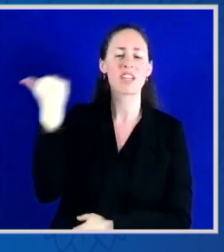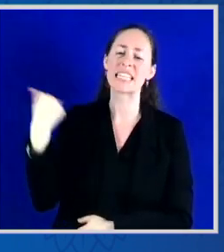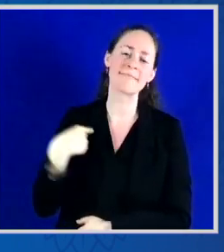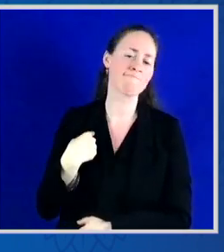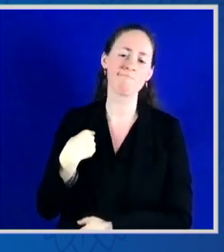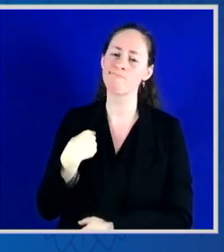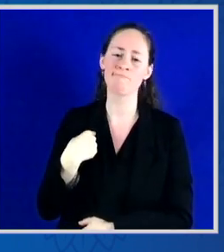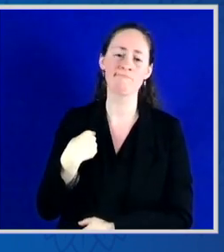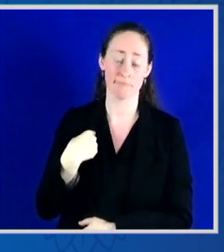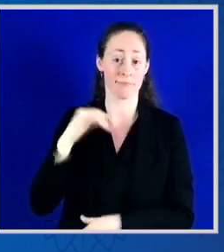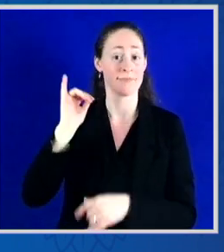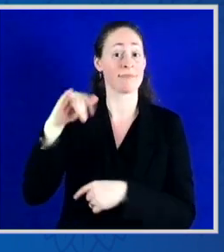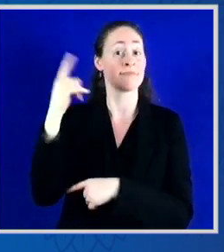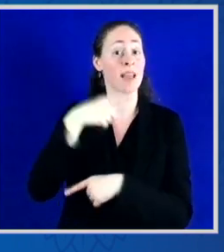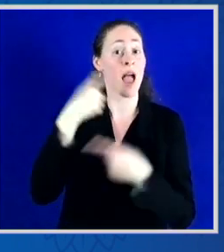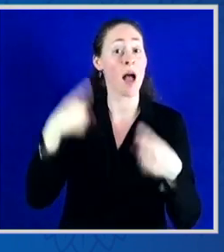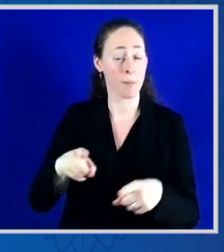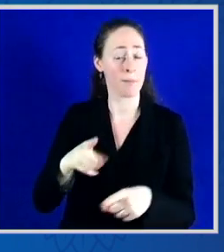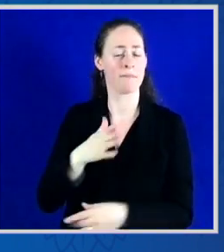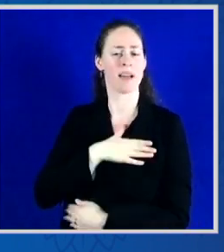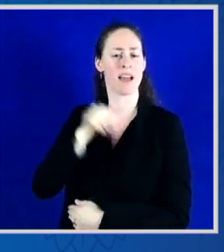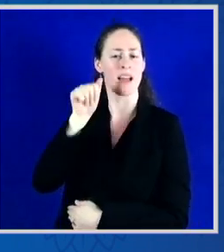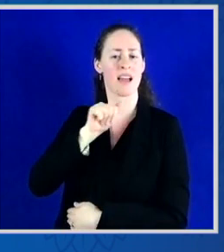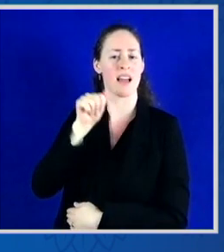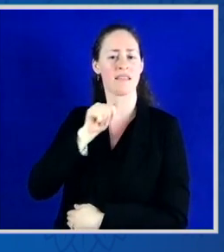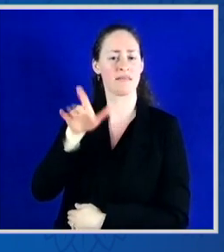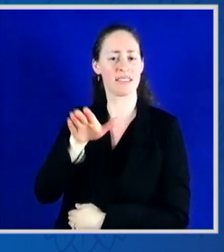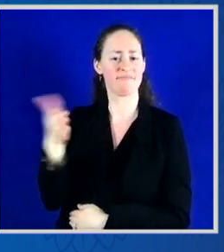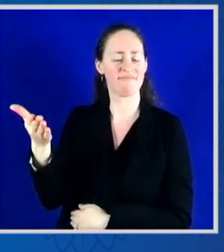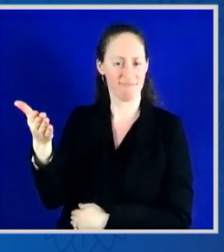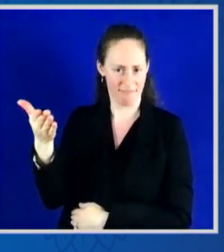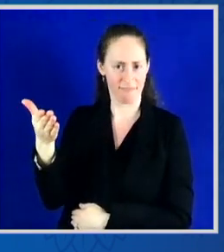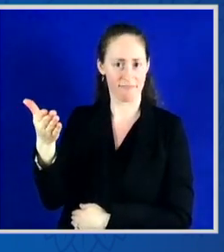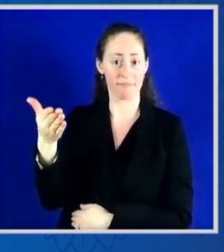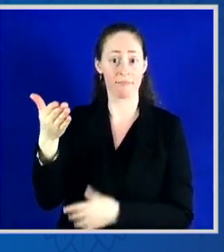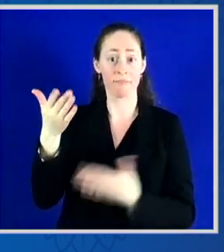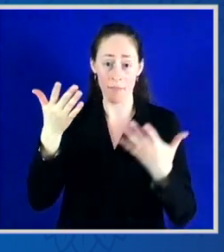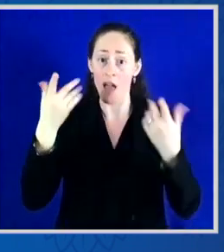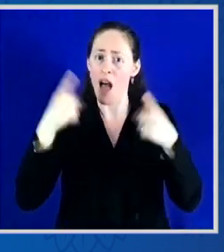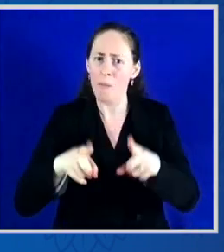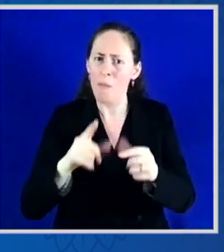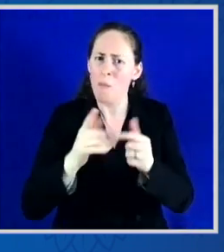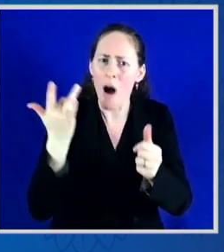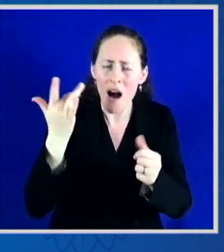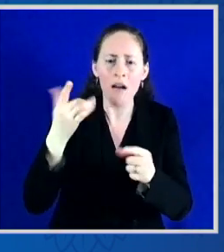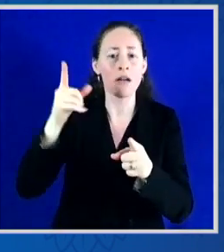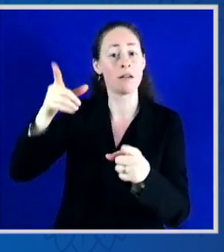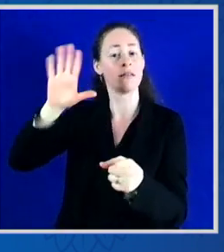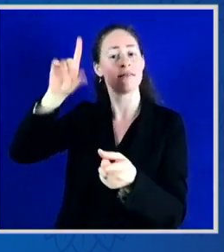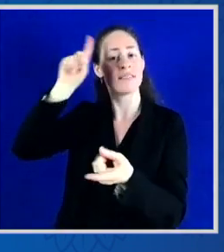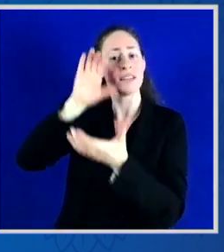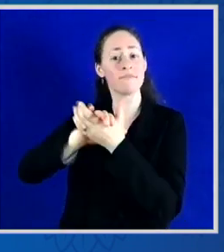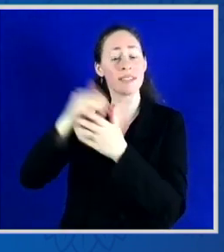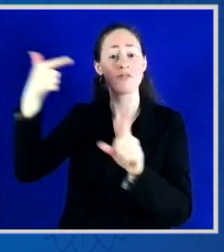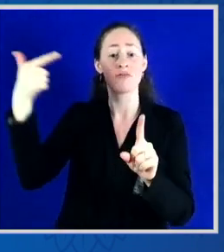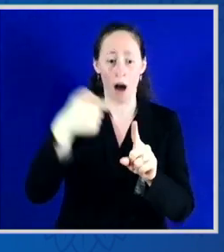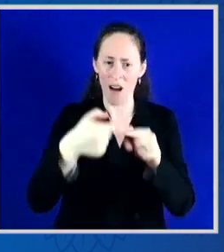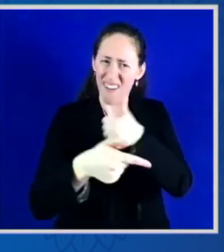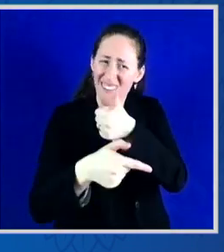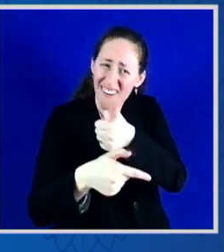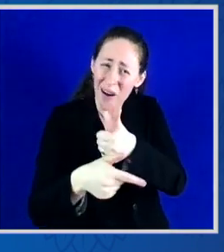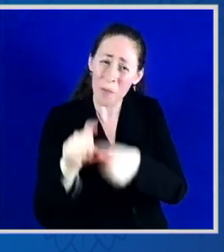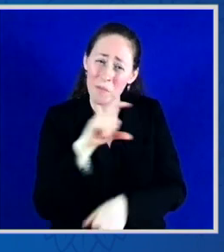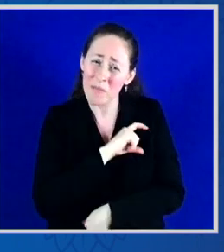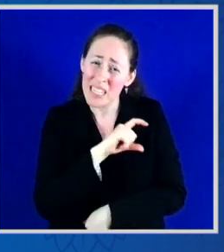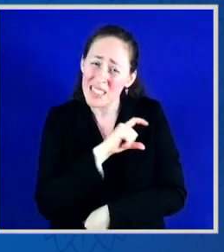a murder-suicide at the hands of her husband, a Milwaukee police officer. It is also the day that my little cousins lost their